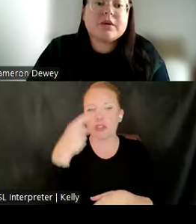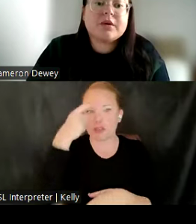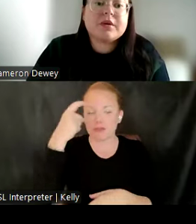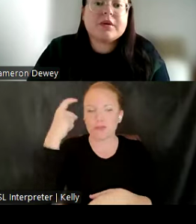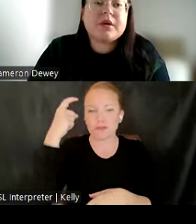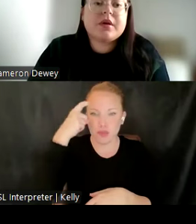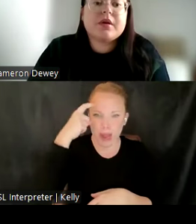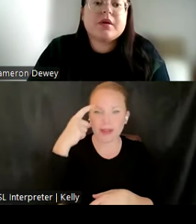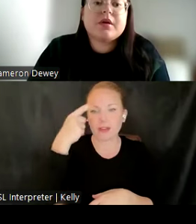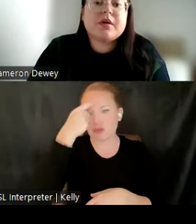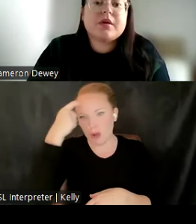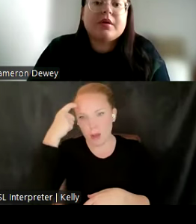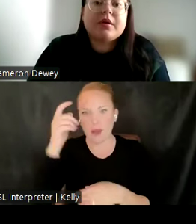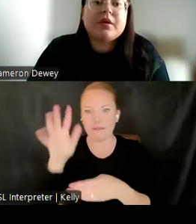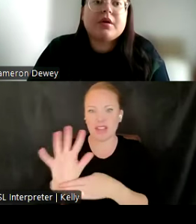slide.